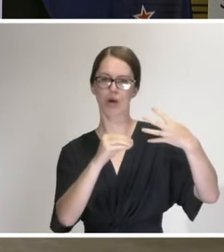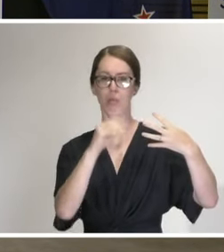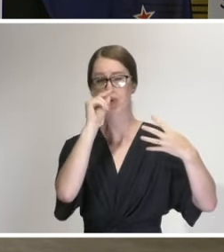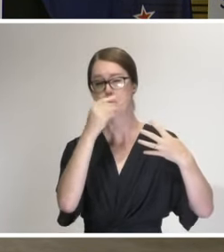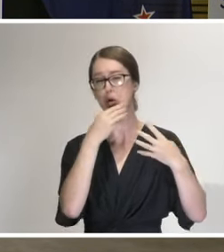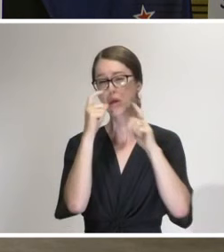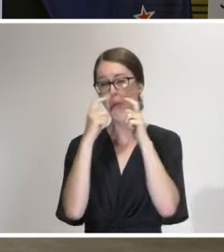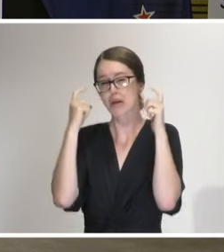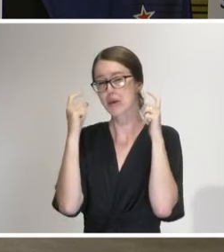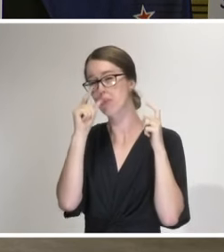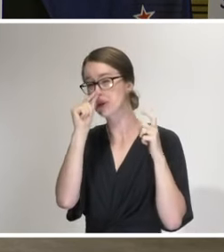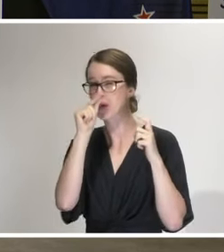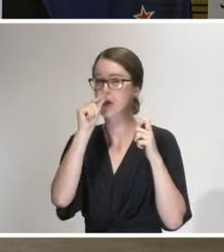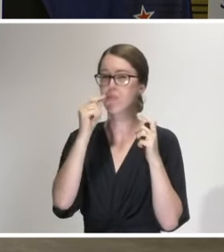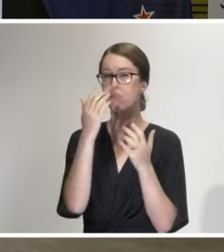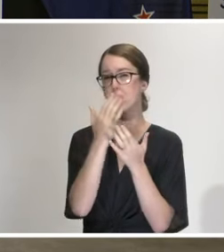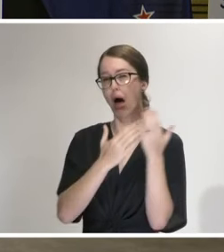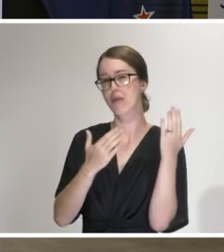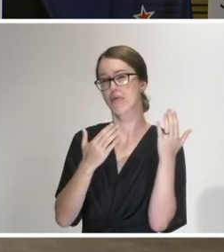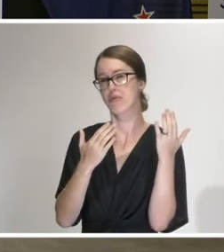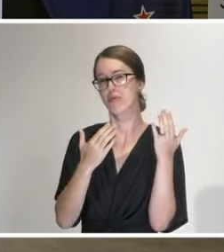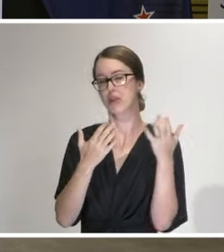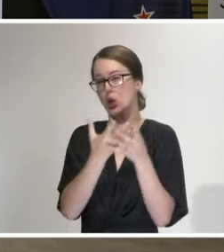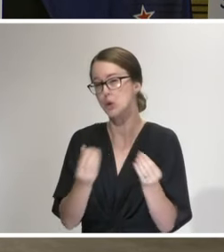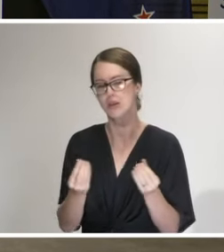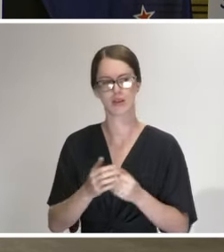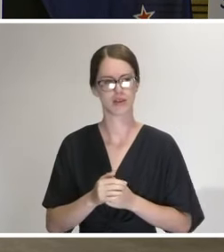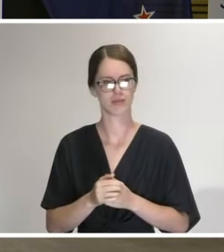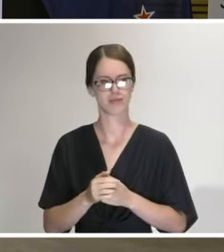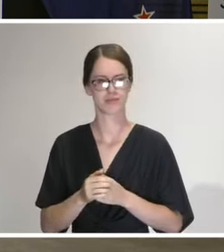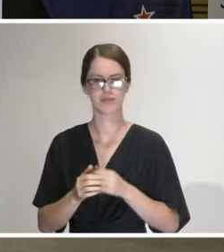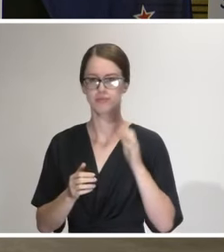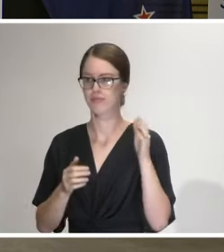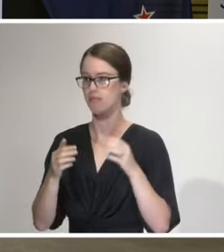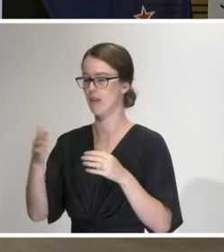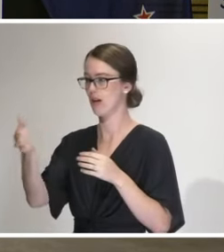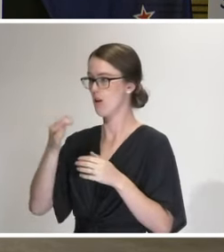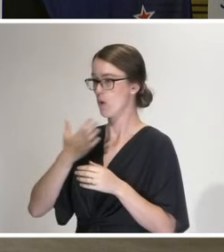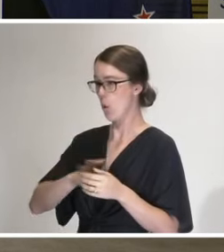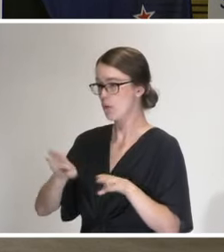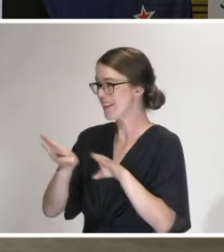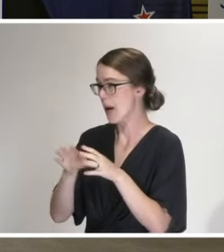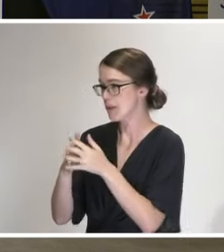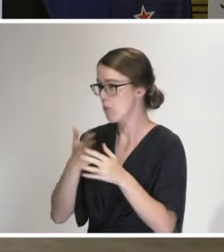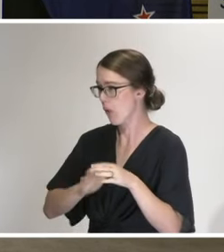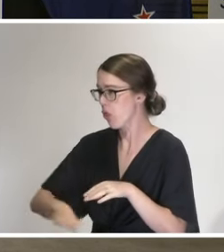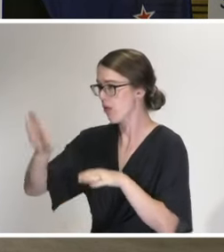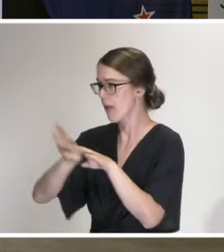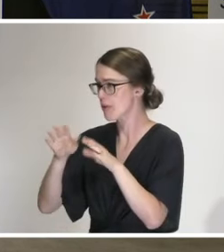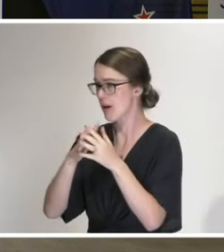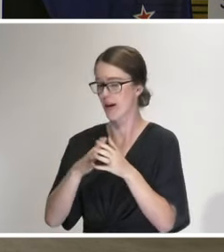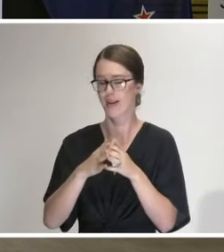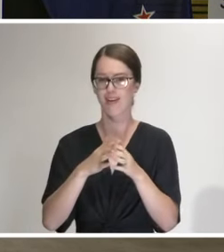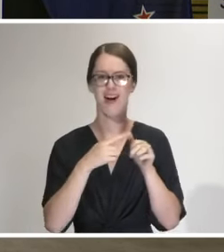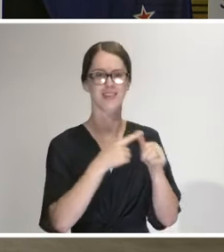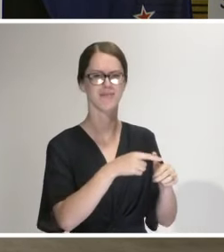of masks may be part of our overall approach. Isn't that the point, though? We don't want to get to the point that America's got to? Well, exactly, and that's